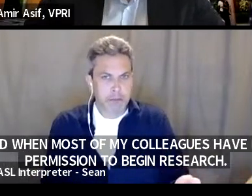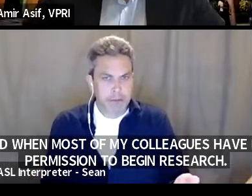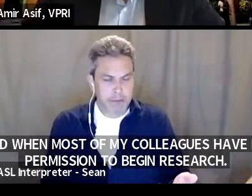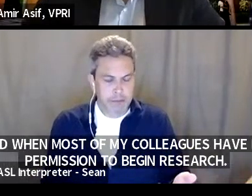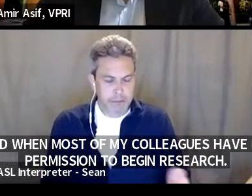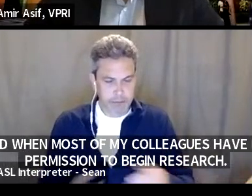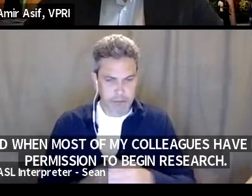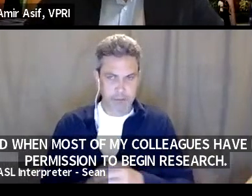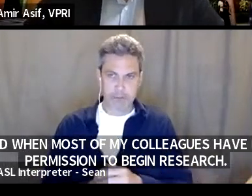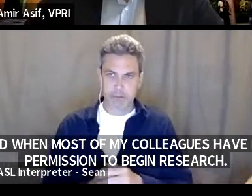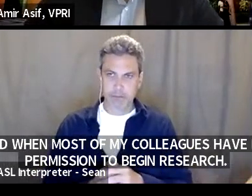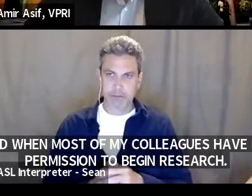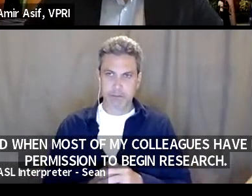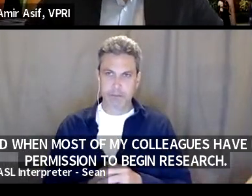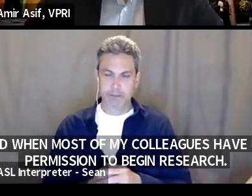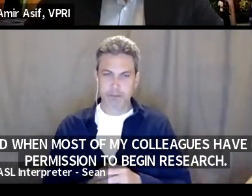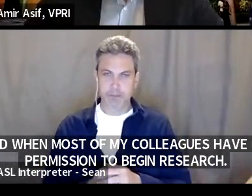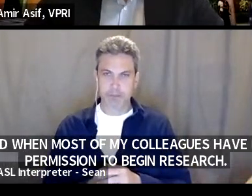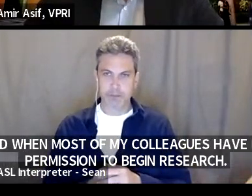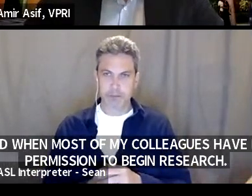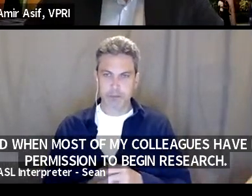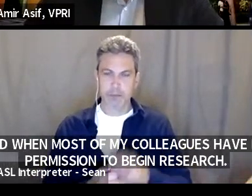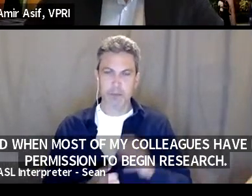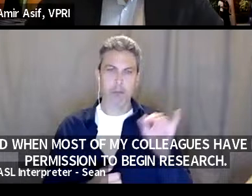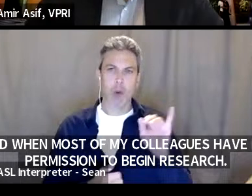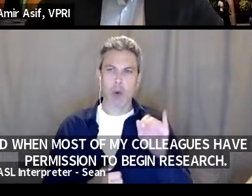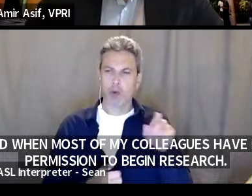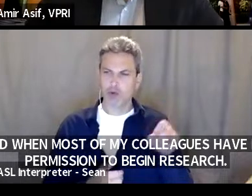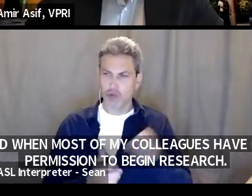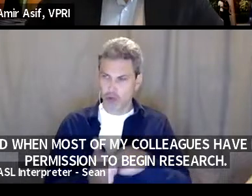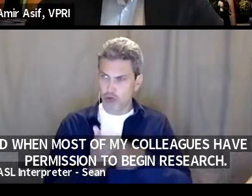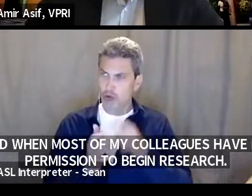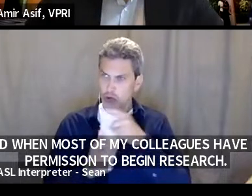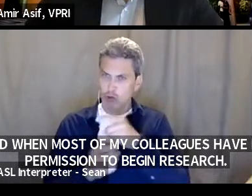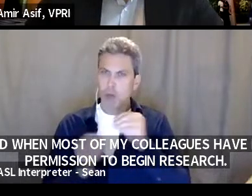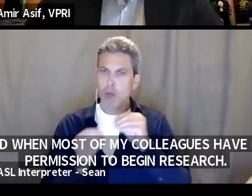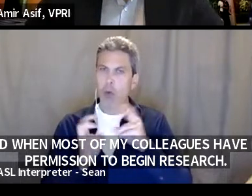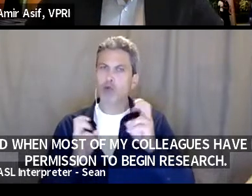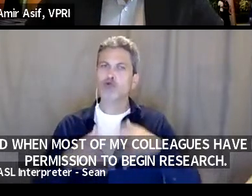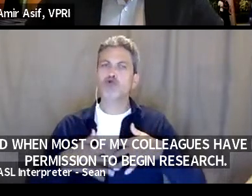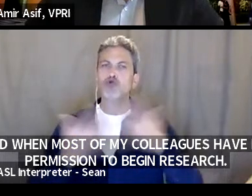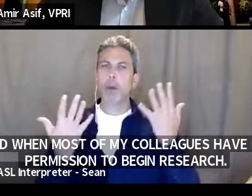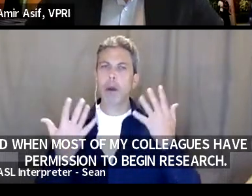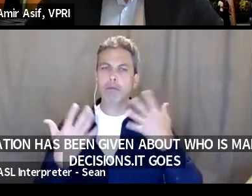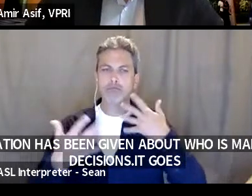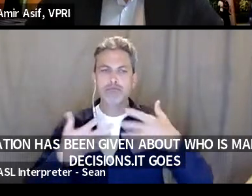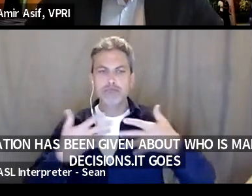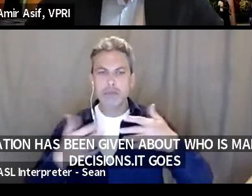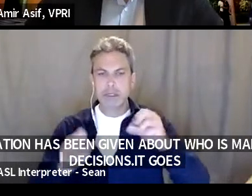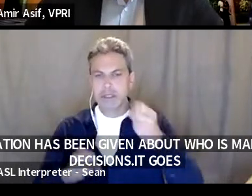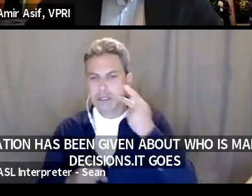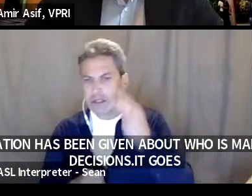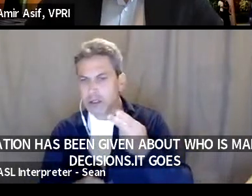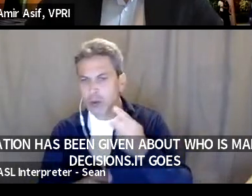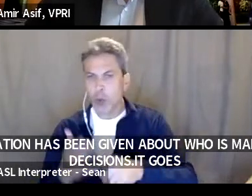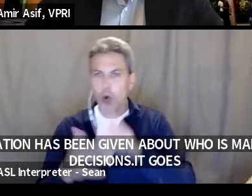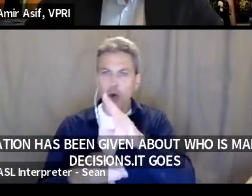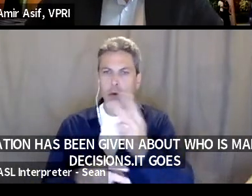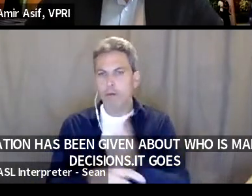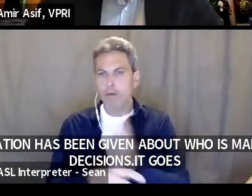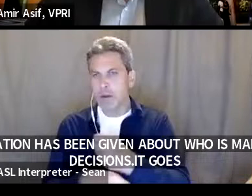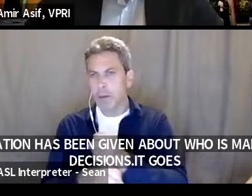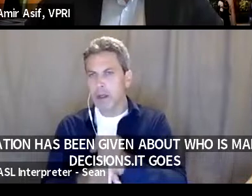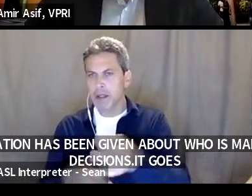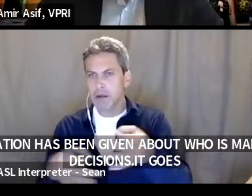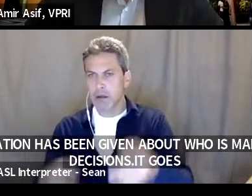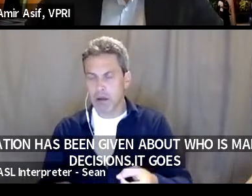whether, what arrangements are for transparency around that. So as part of the answer, I think it would be good to, address the process in